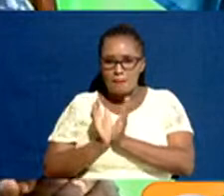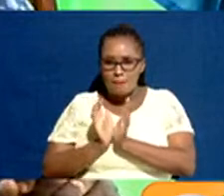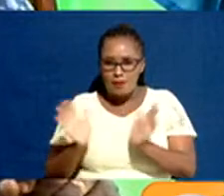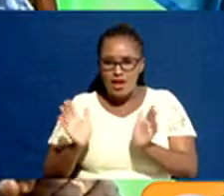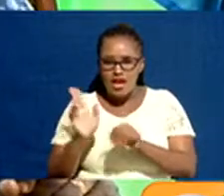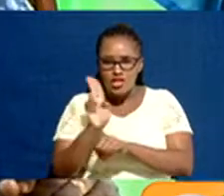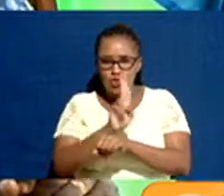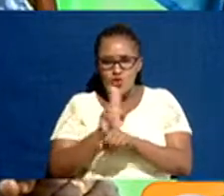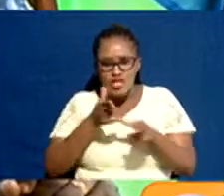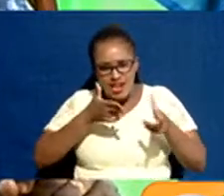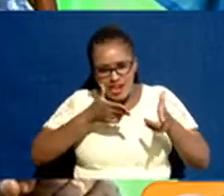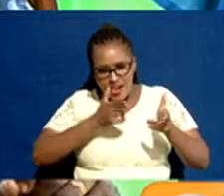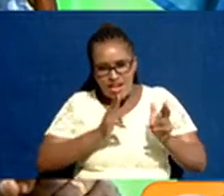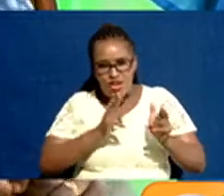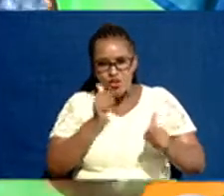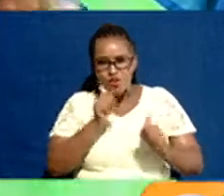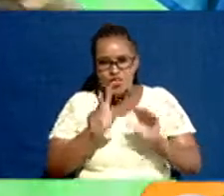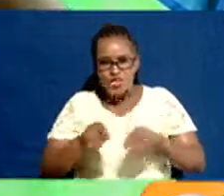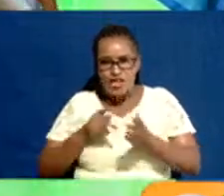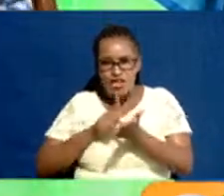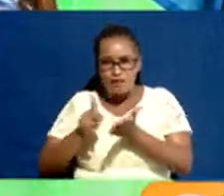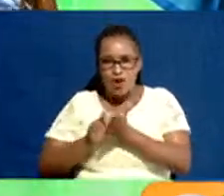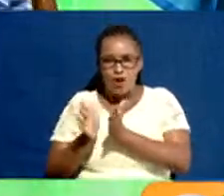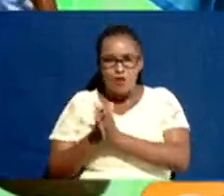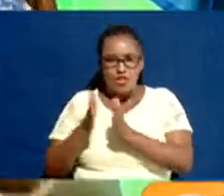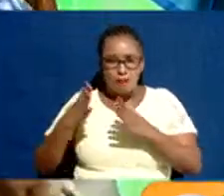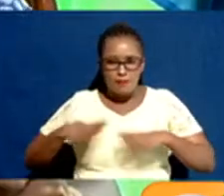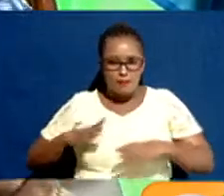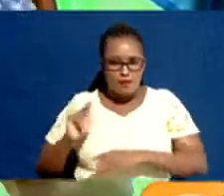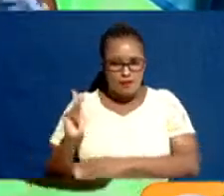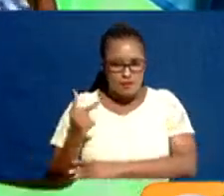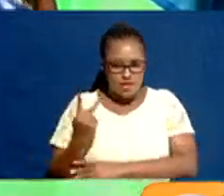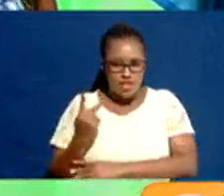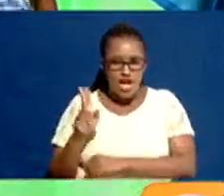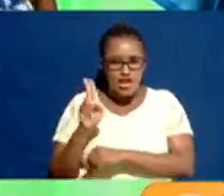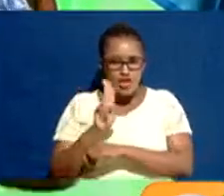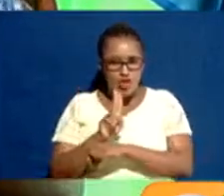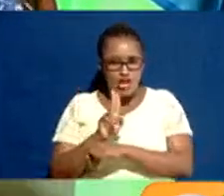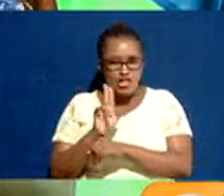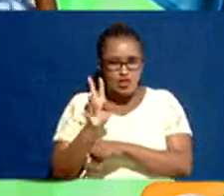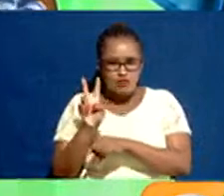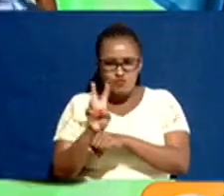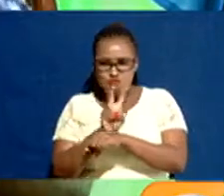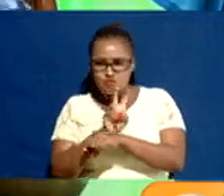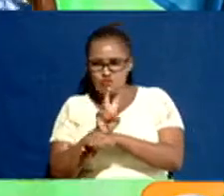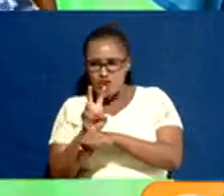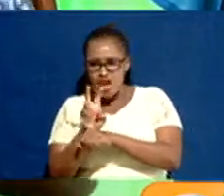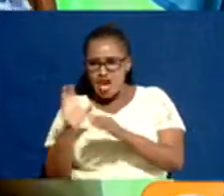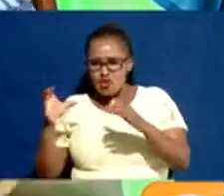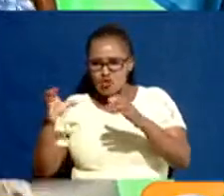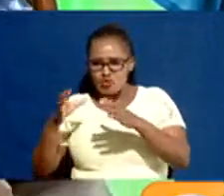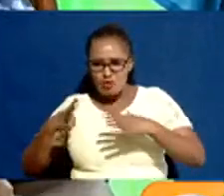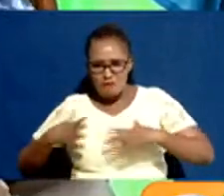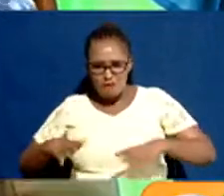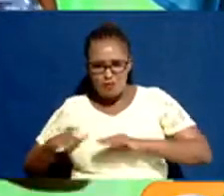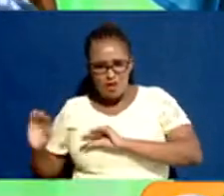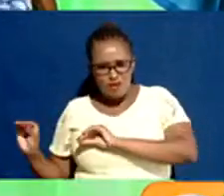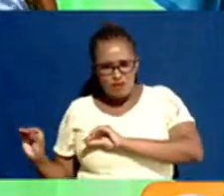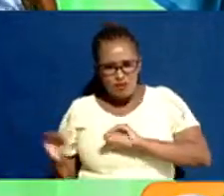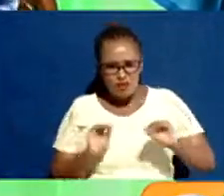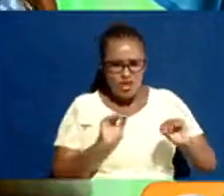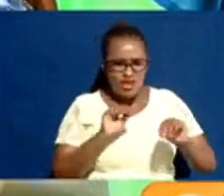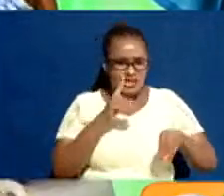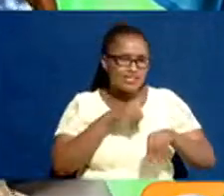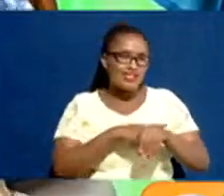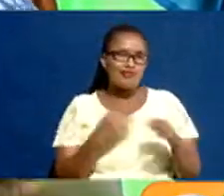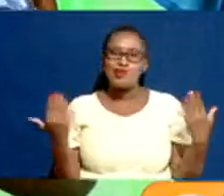of, by the taxpayers, using ammunition, go and oversee a brutal eviction in the middle